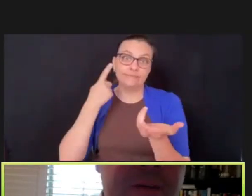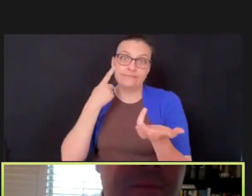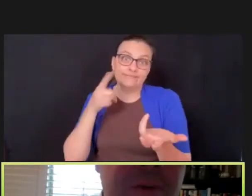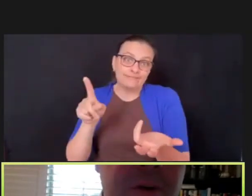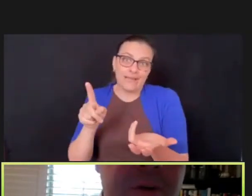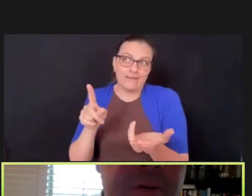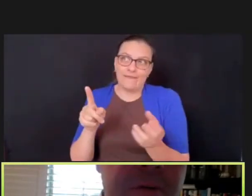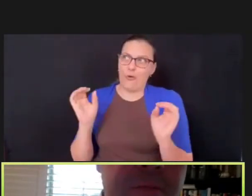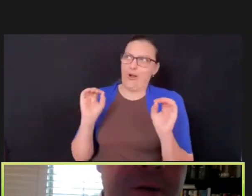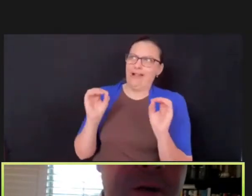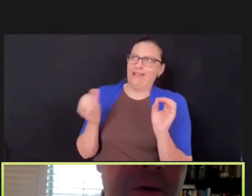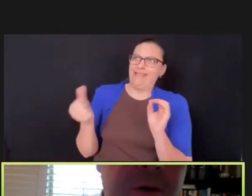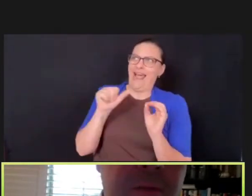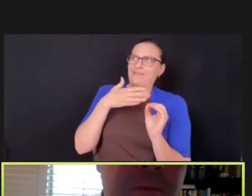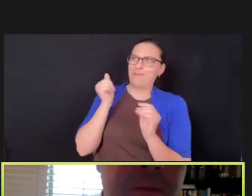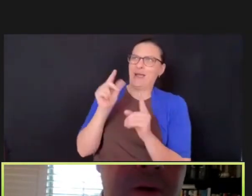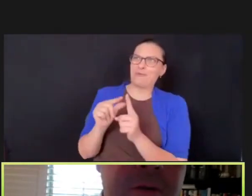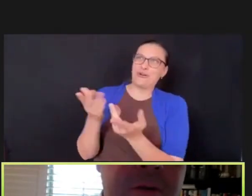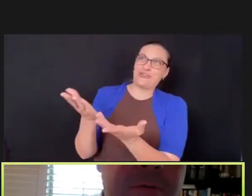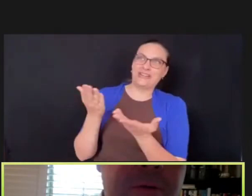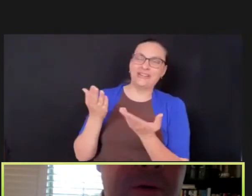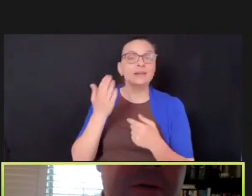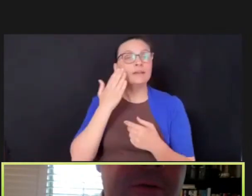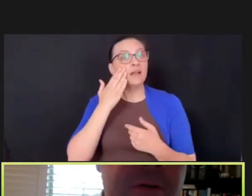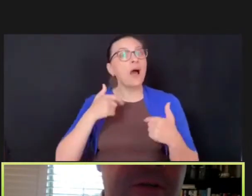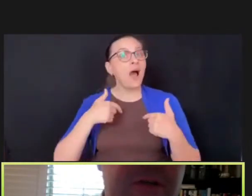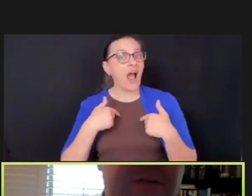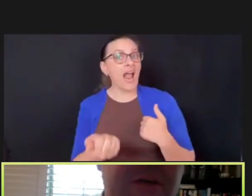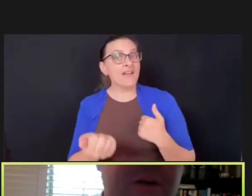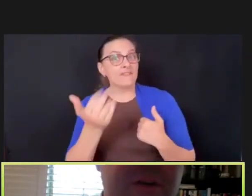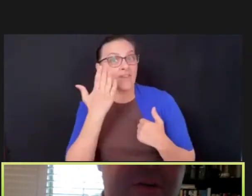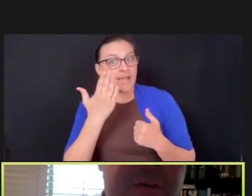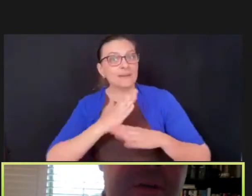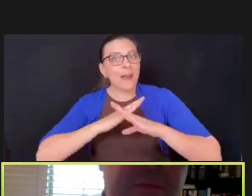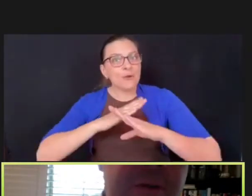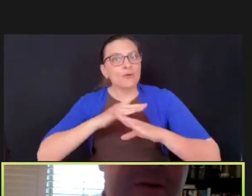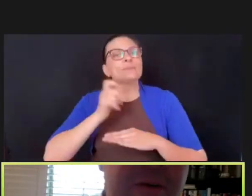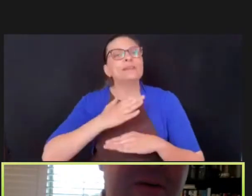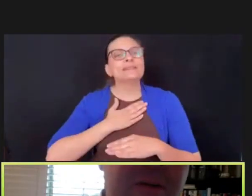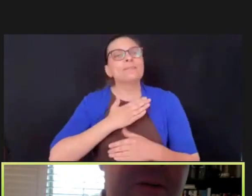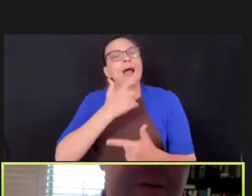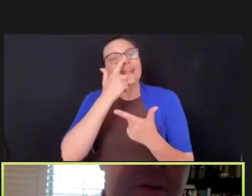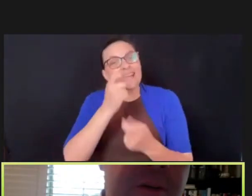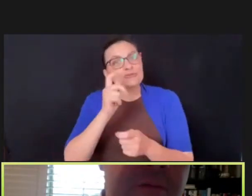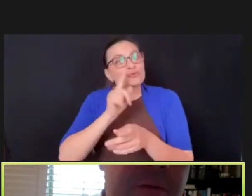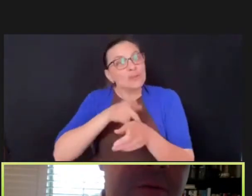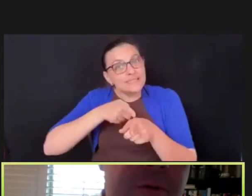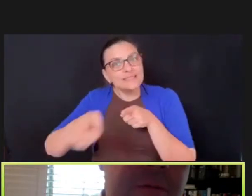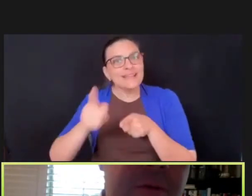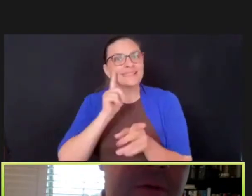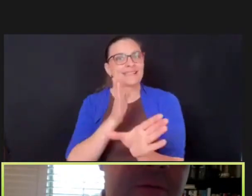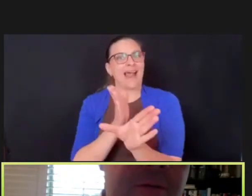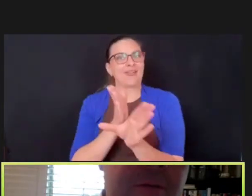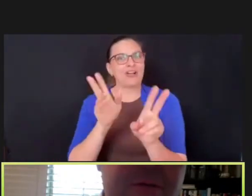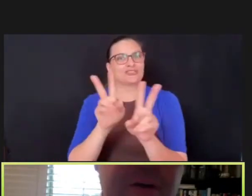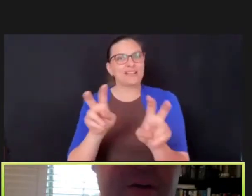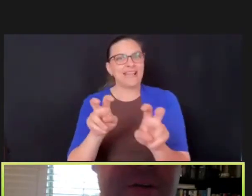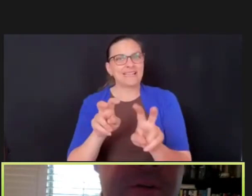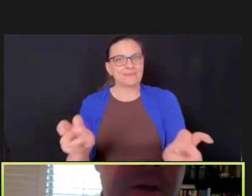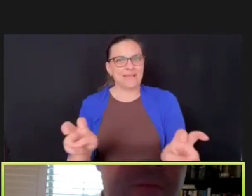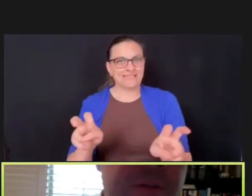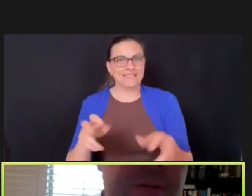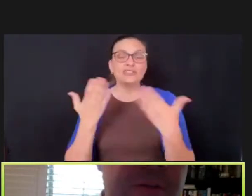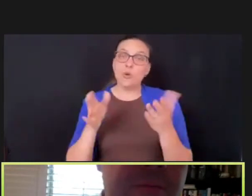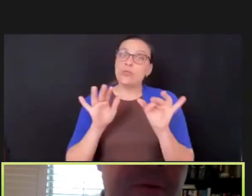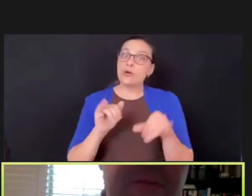I've faced barriers because my interest is in psychological assessment. And these are kind of what, when we do